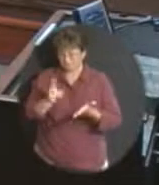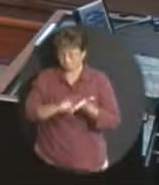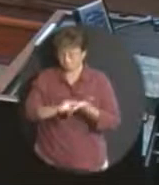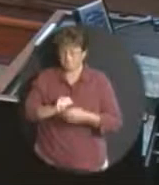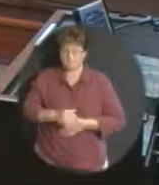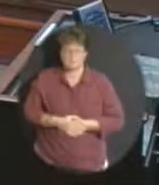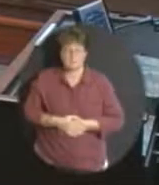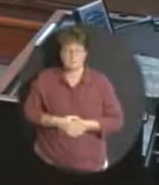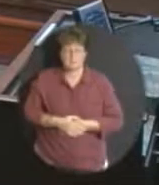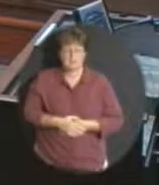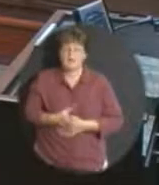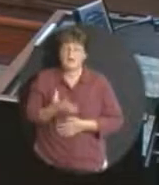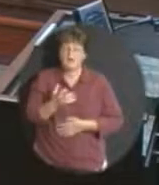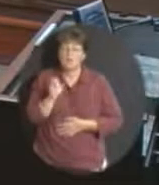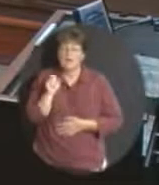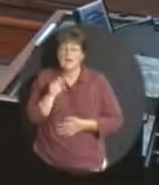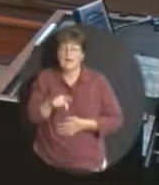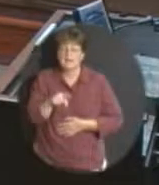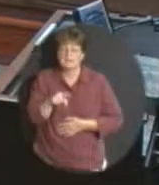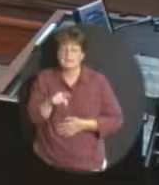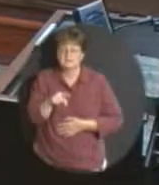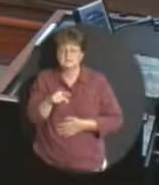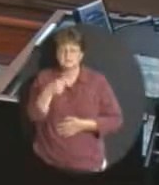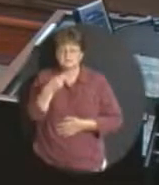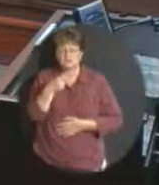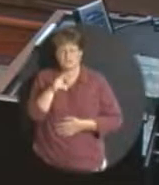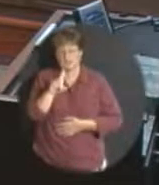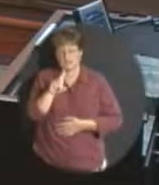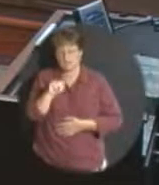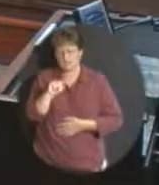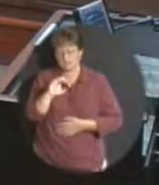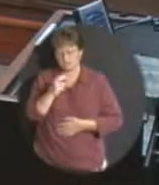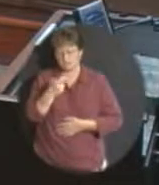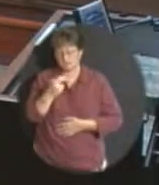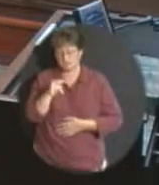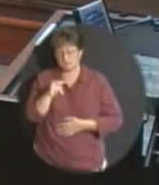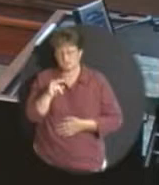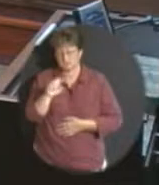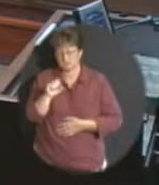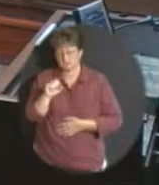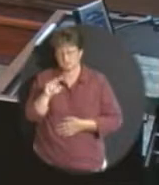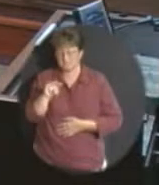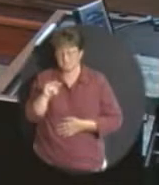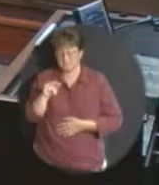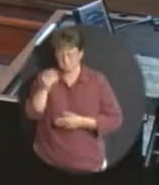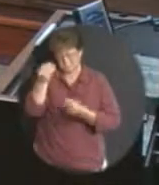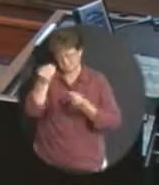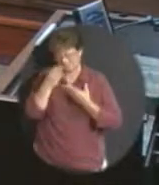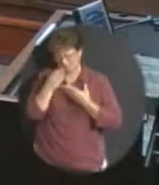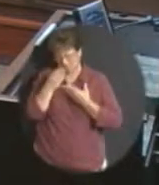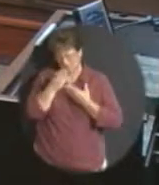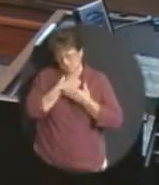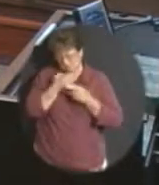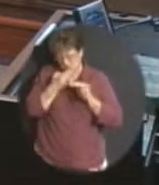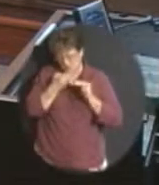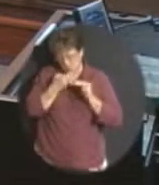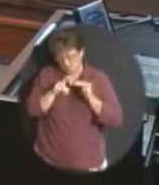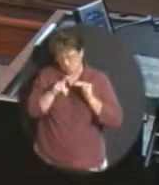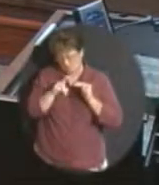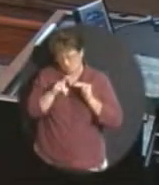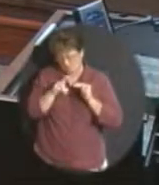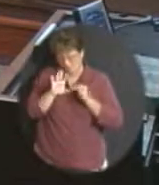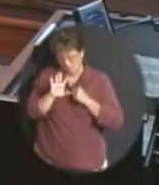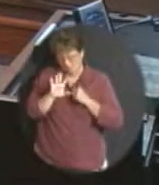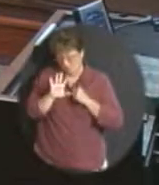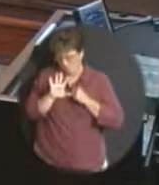I would like to ask that Mr. Hutchinson just give us a brief overview of what this particular item is covering and then what